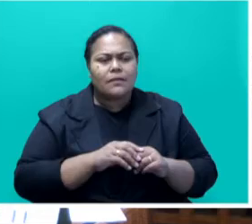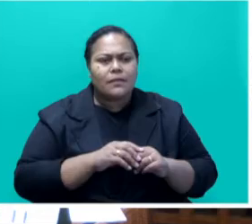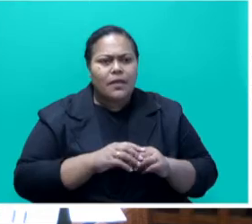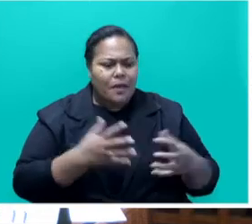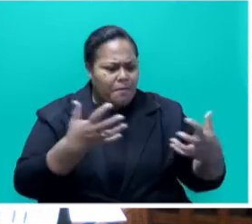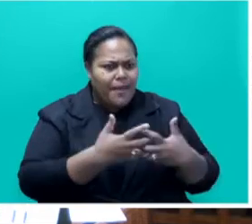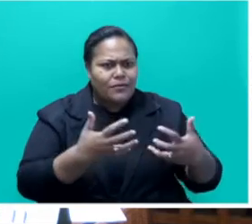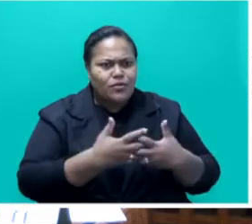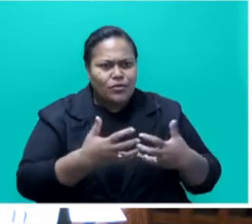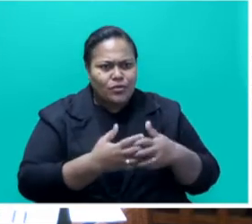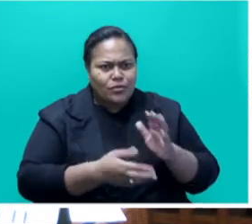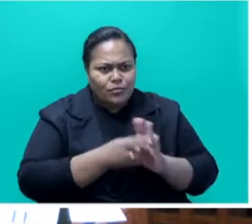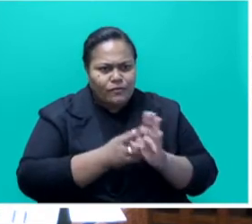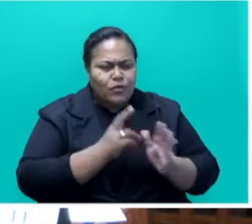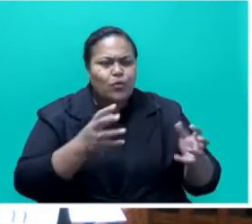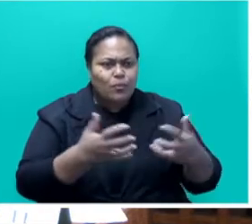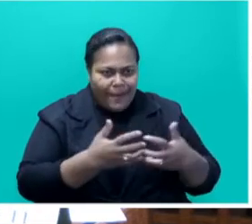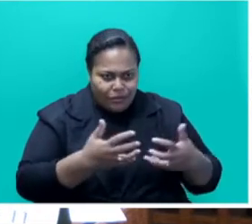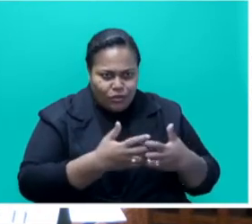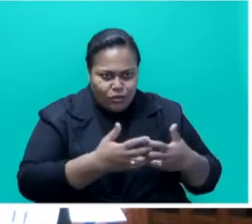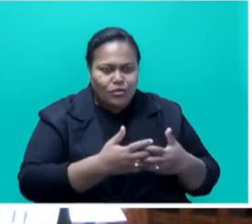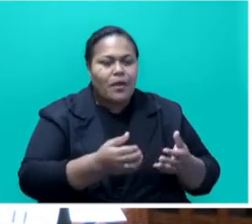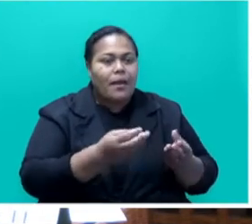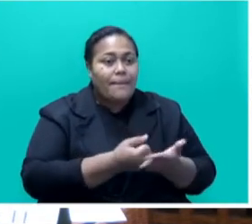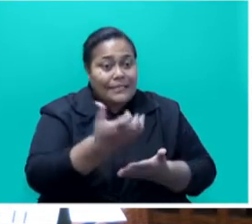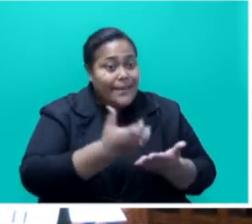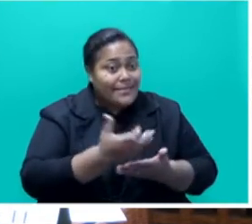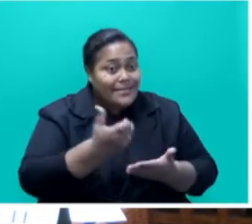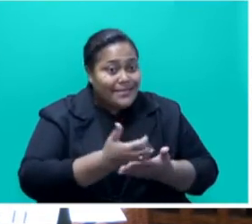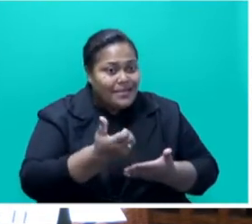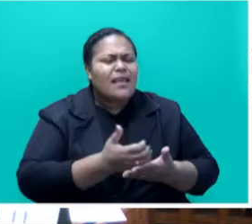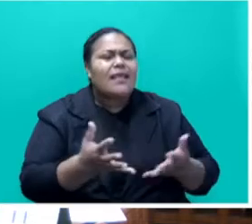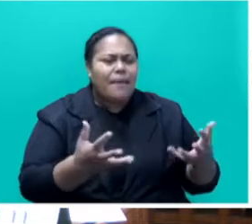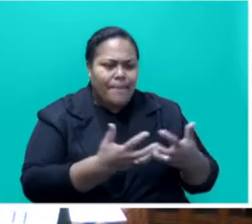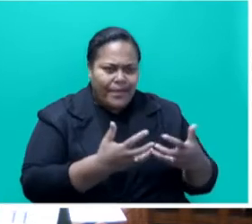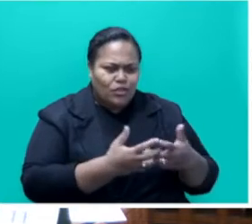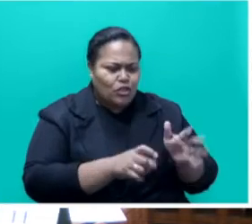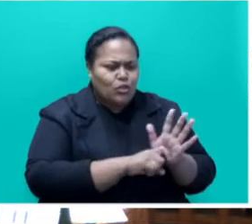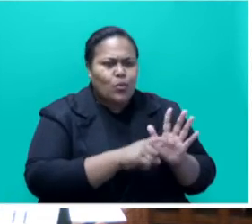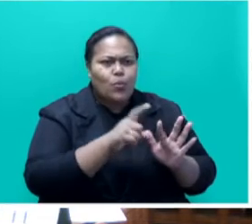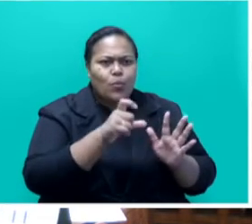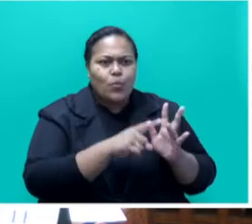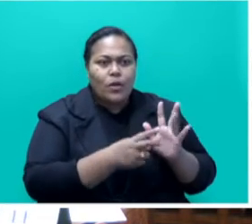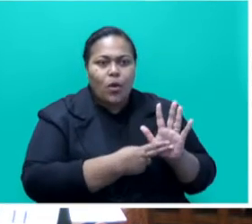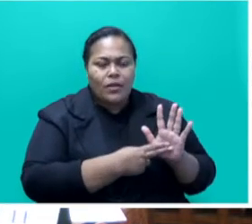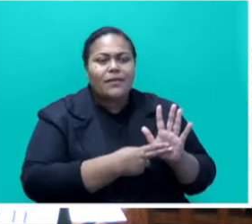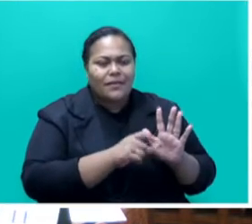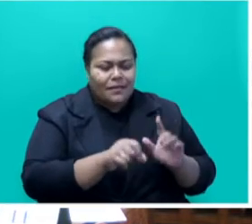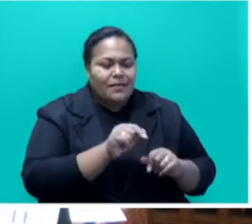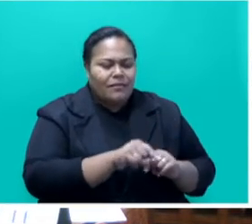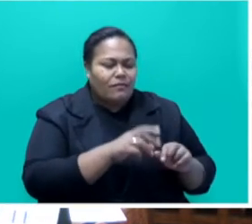reconciliations, which are prepared monthly, and that reconciliation is also forwarded to the Ministry